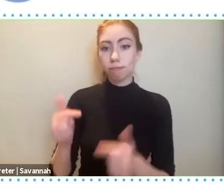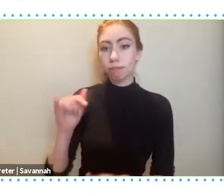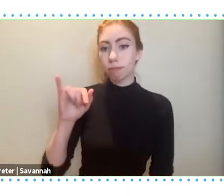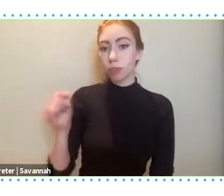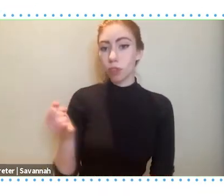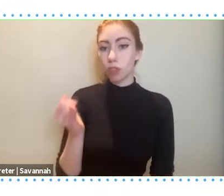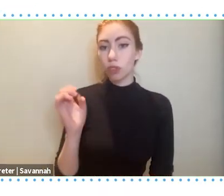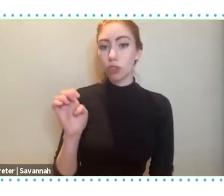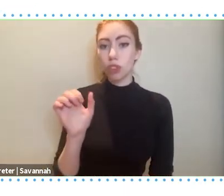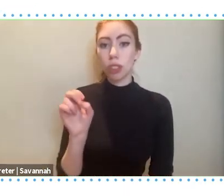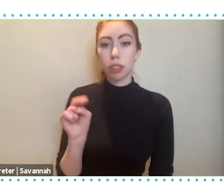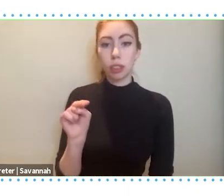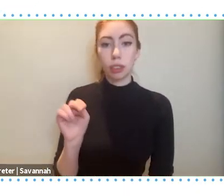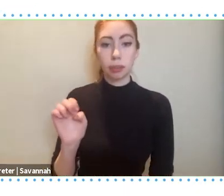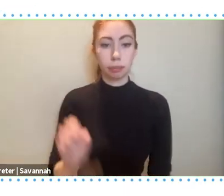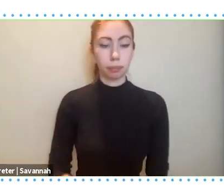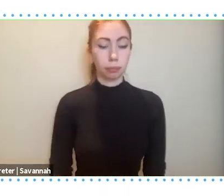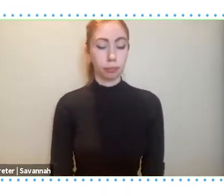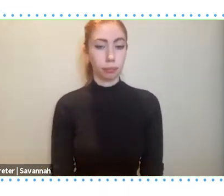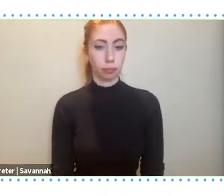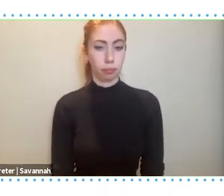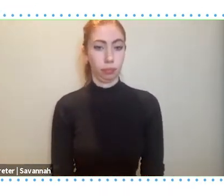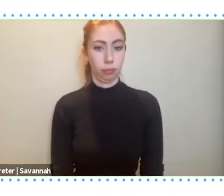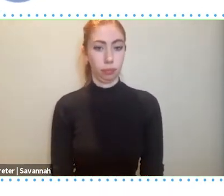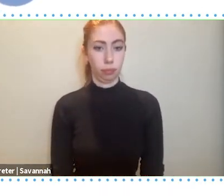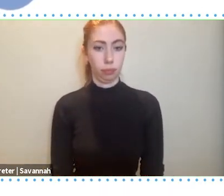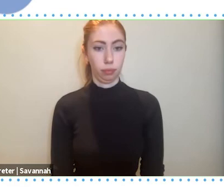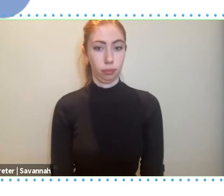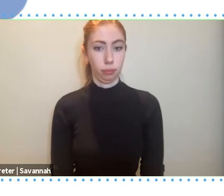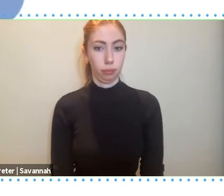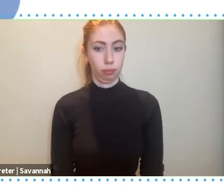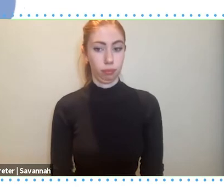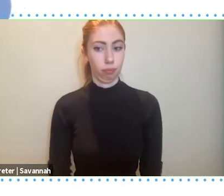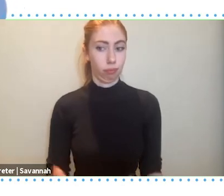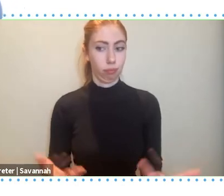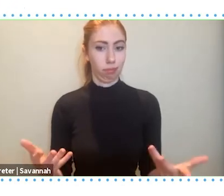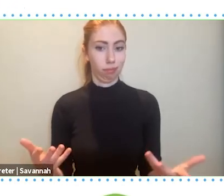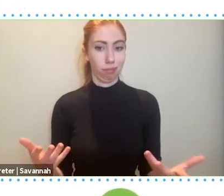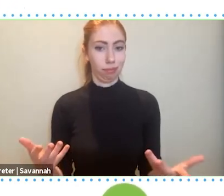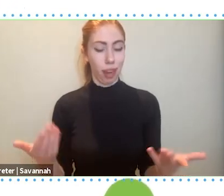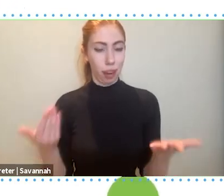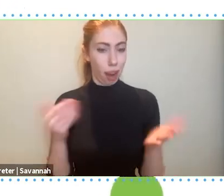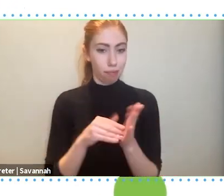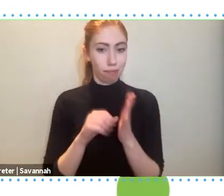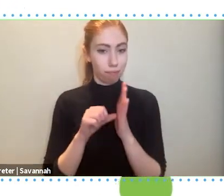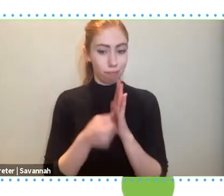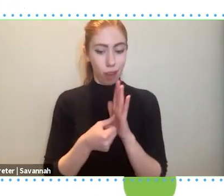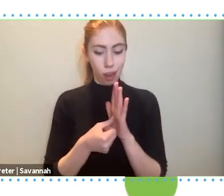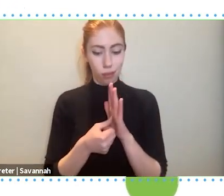just another lovely report? And listen, I'm